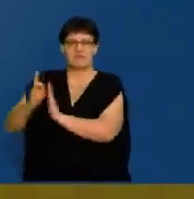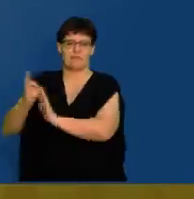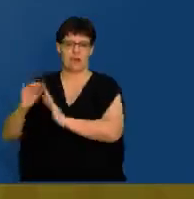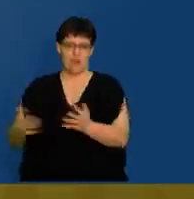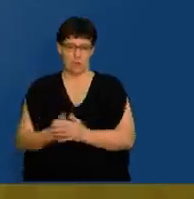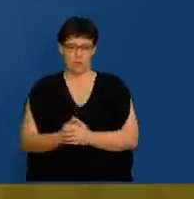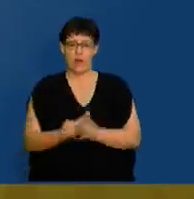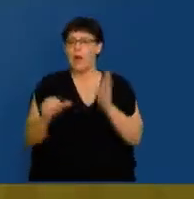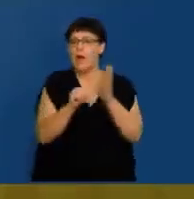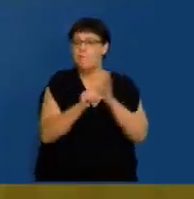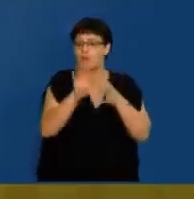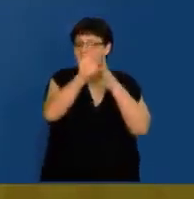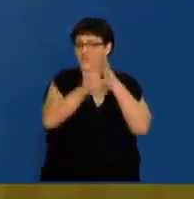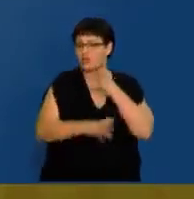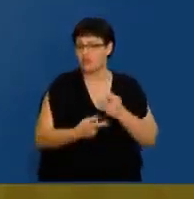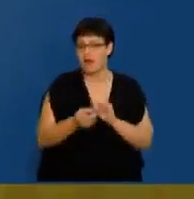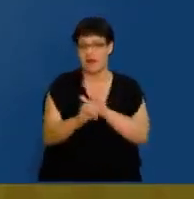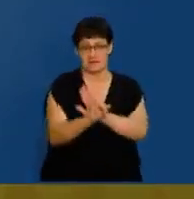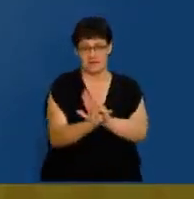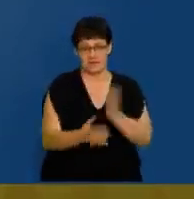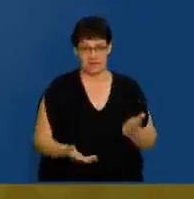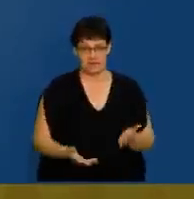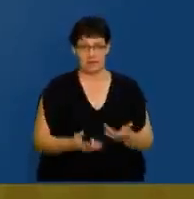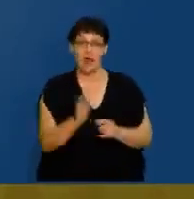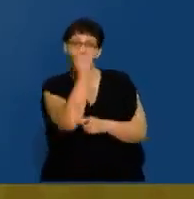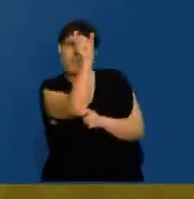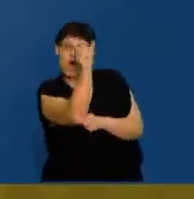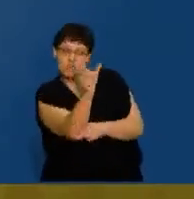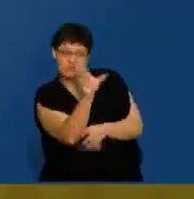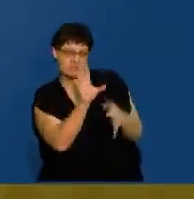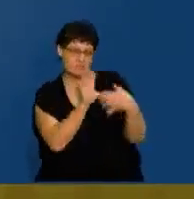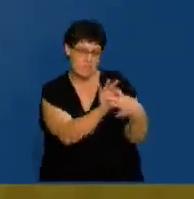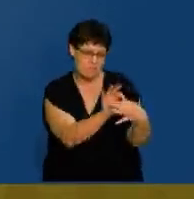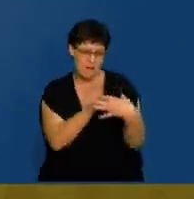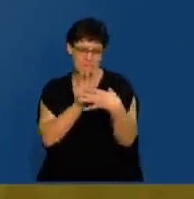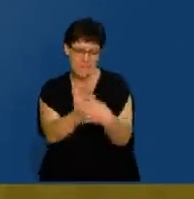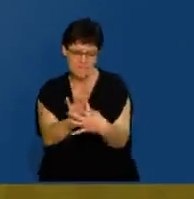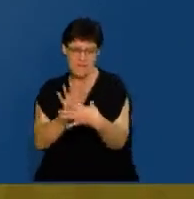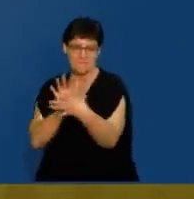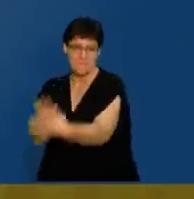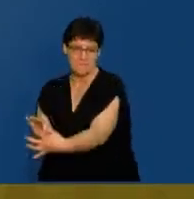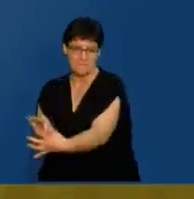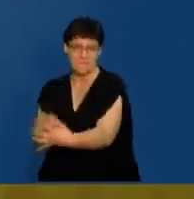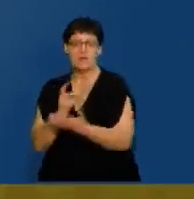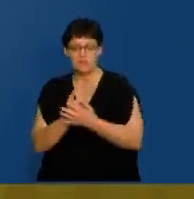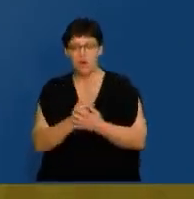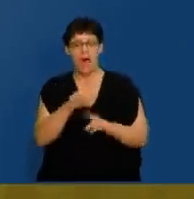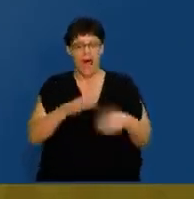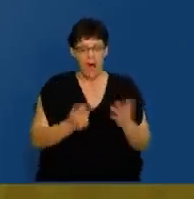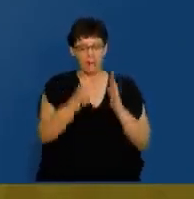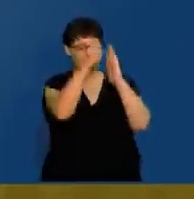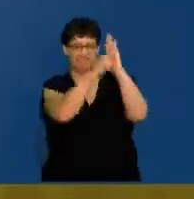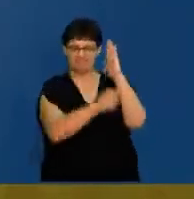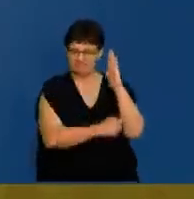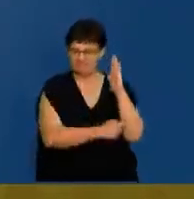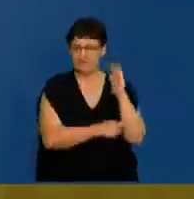key characteristics using terms that are relevant to each section. And that is how a list of terminology